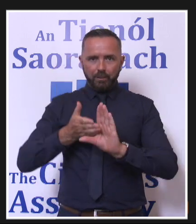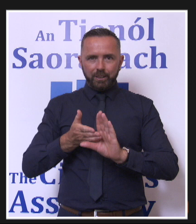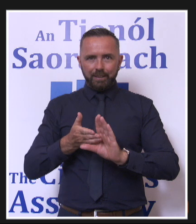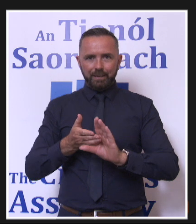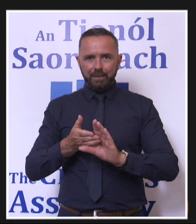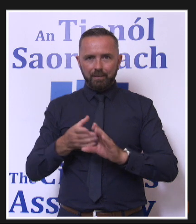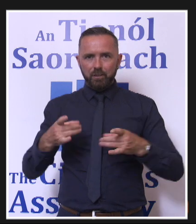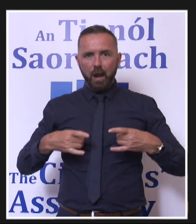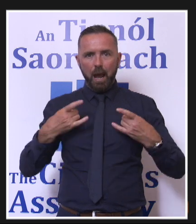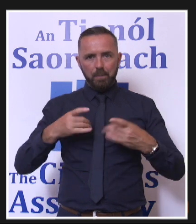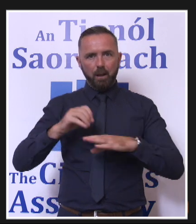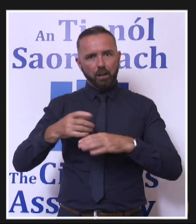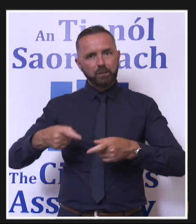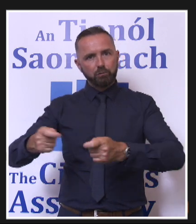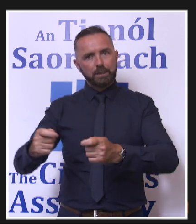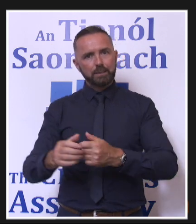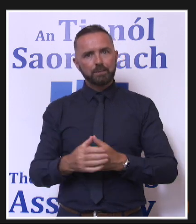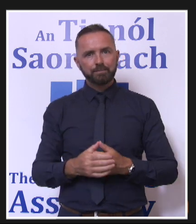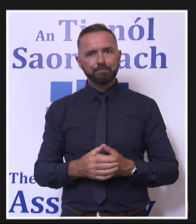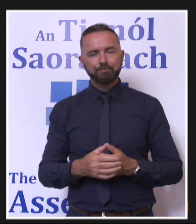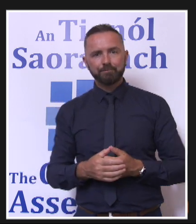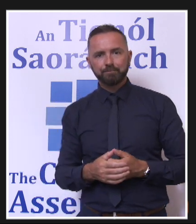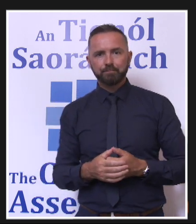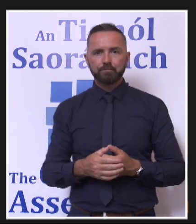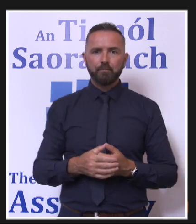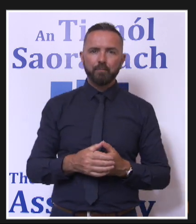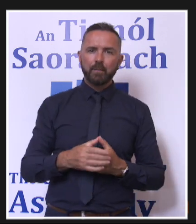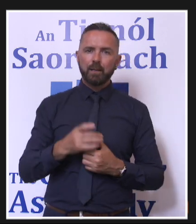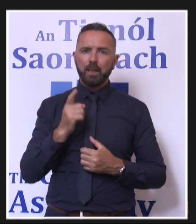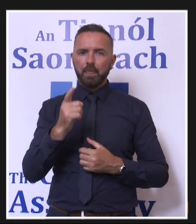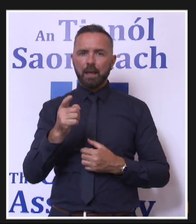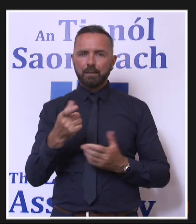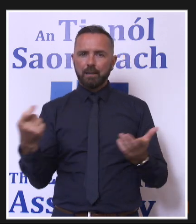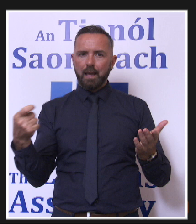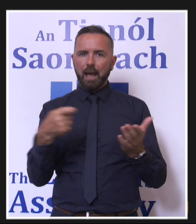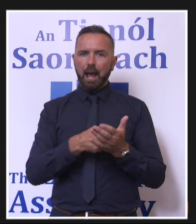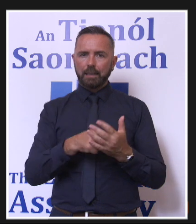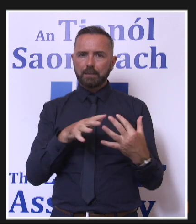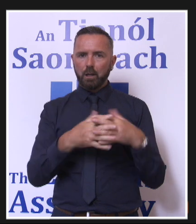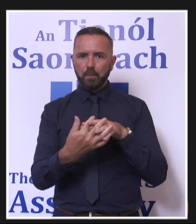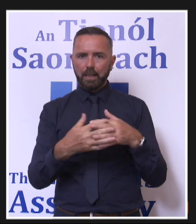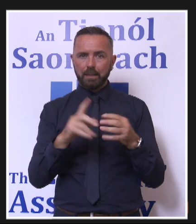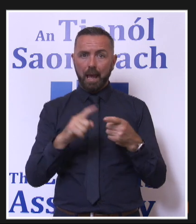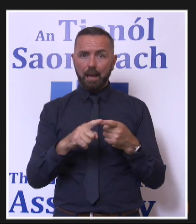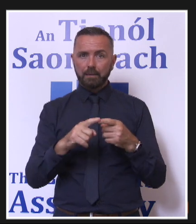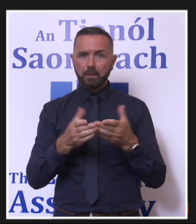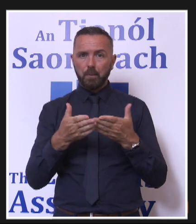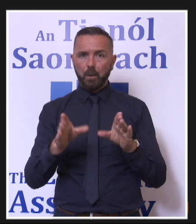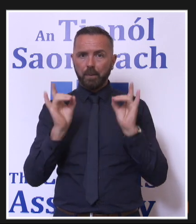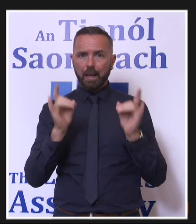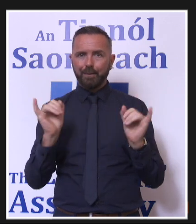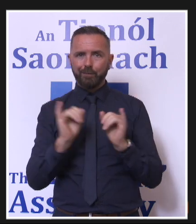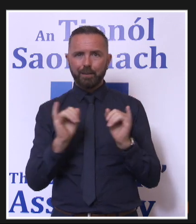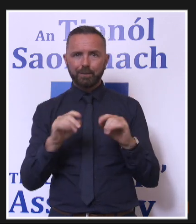are happiest being on the street. And that it's a public health crisis as well